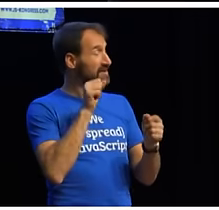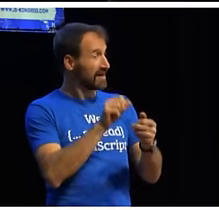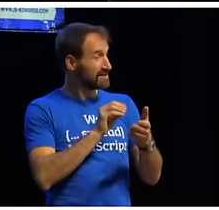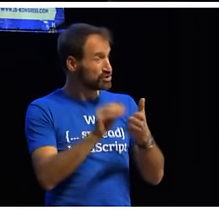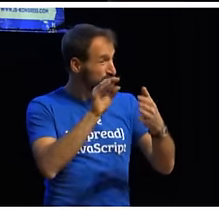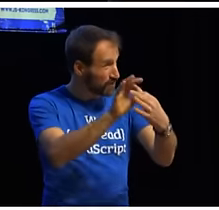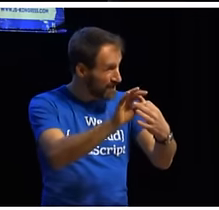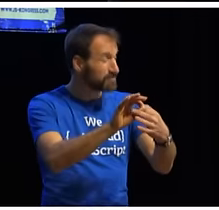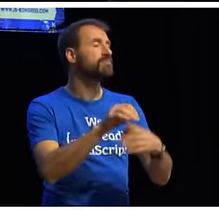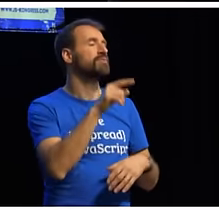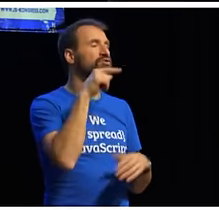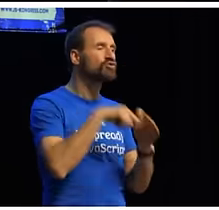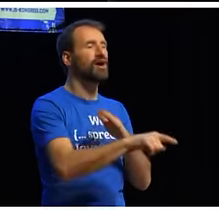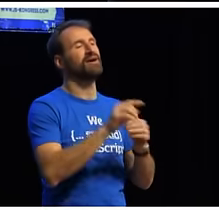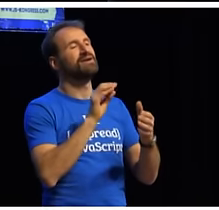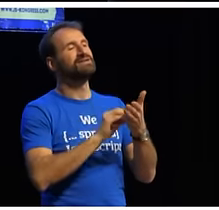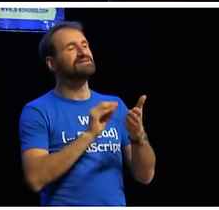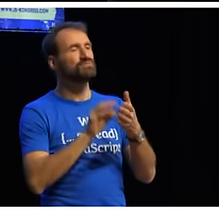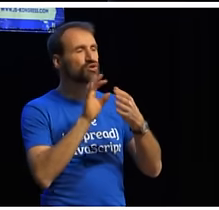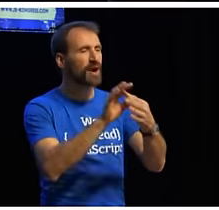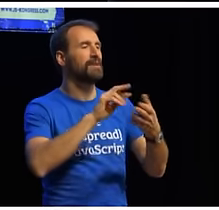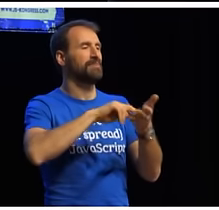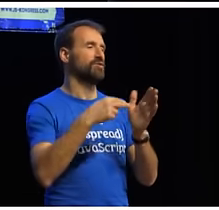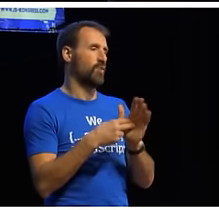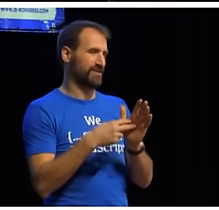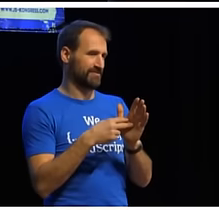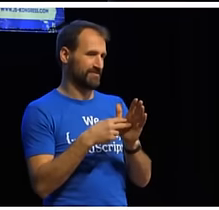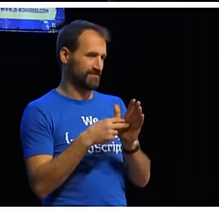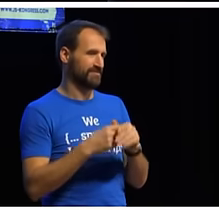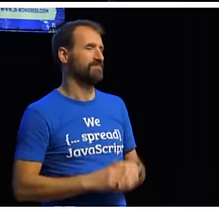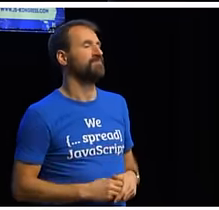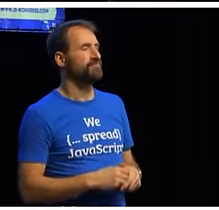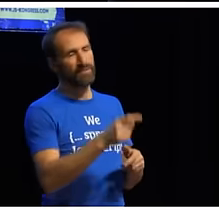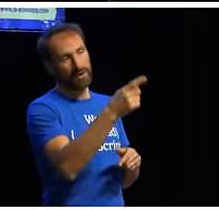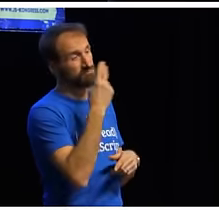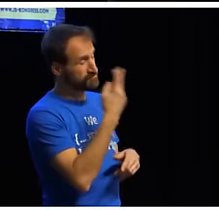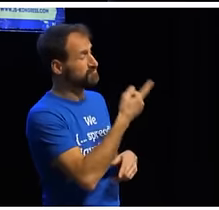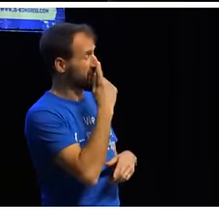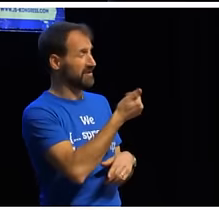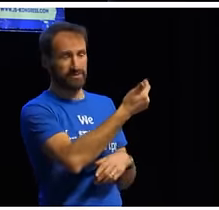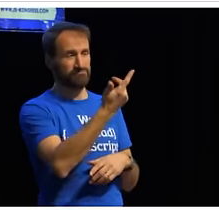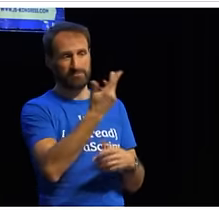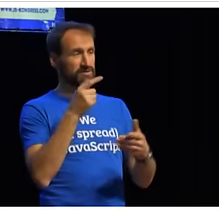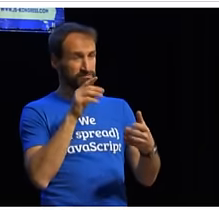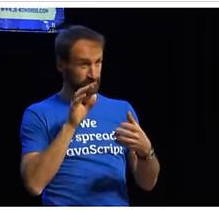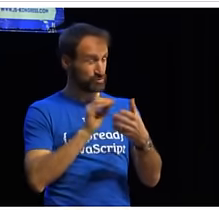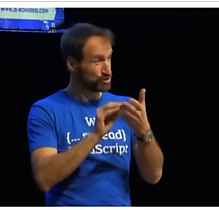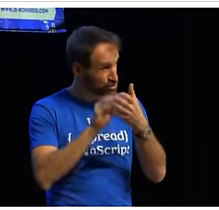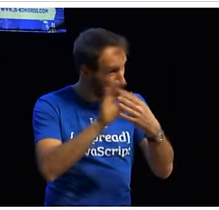the subscribe method you see here. So when someone subscribes to this